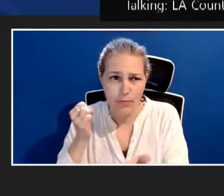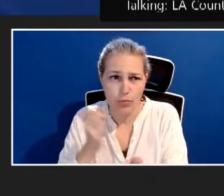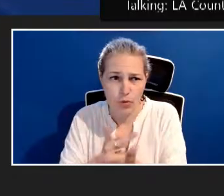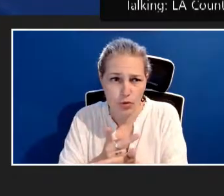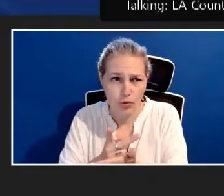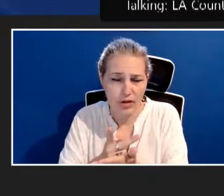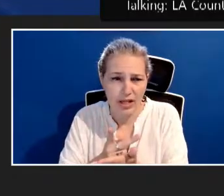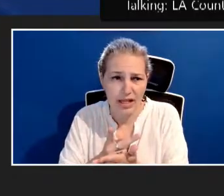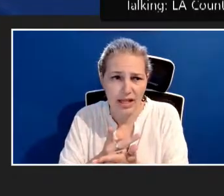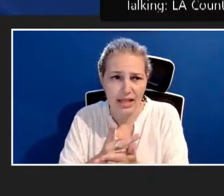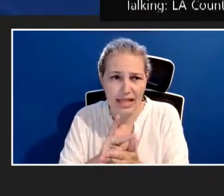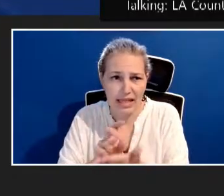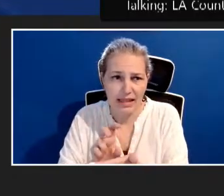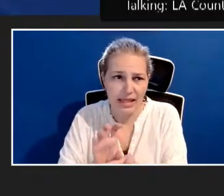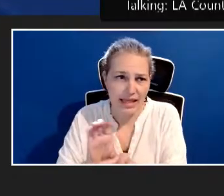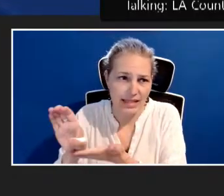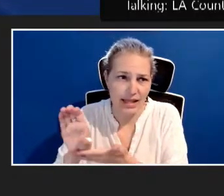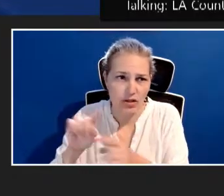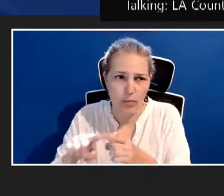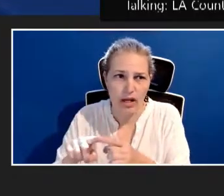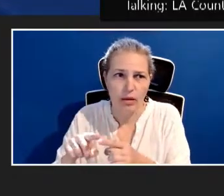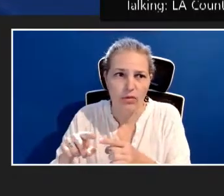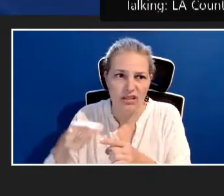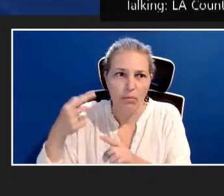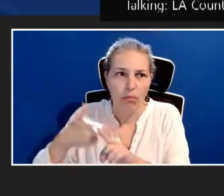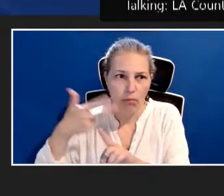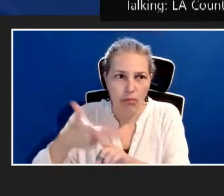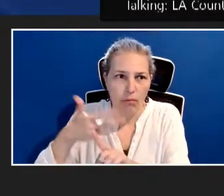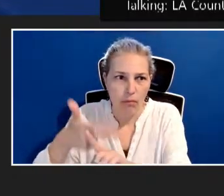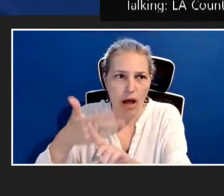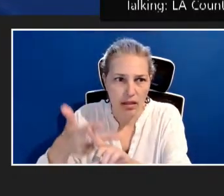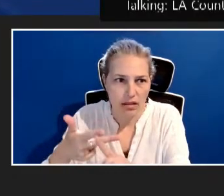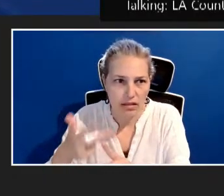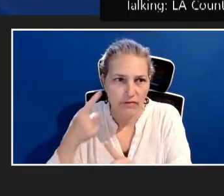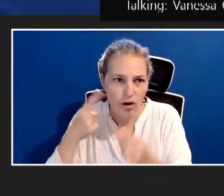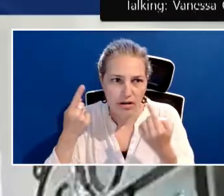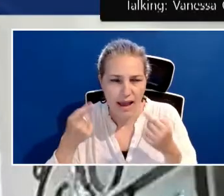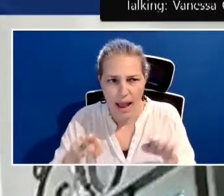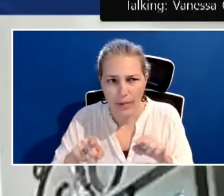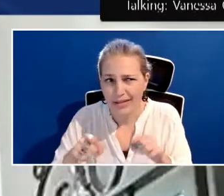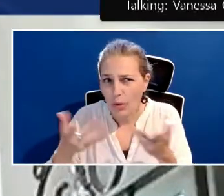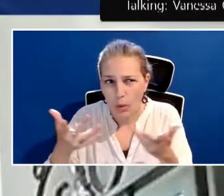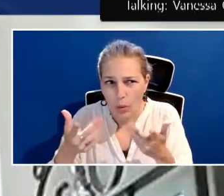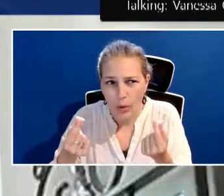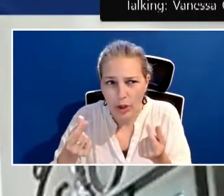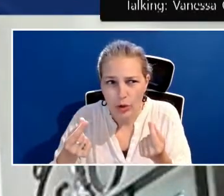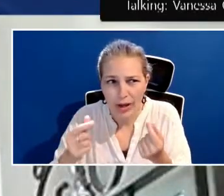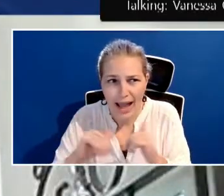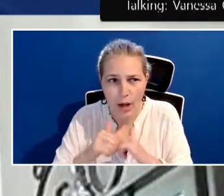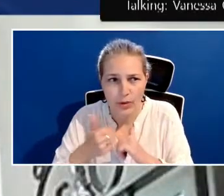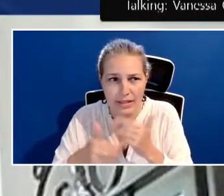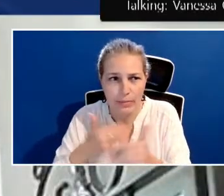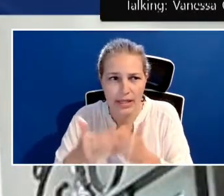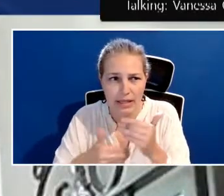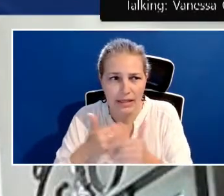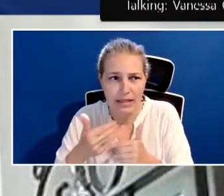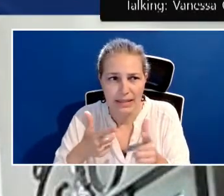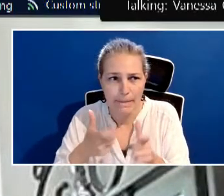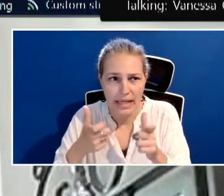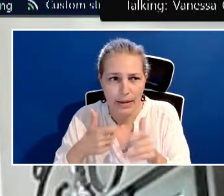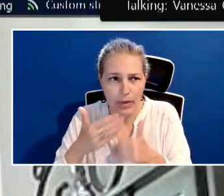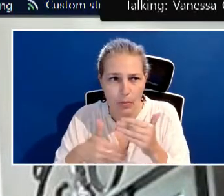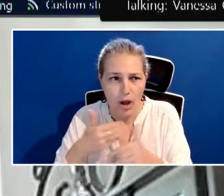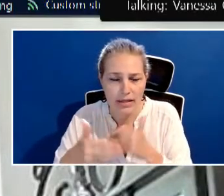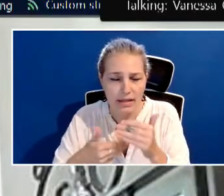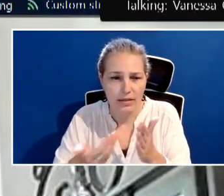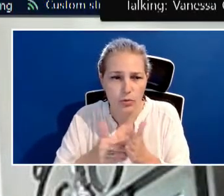going to do to speed up that process for rebuilds? I know that we do have the customer